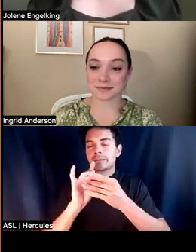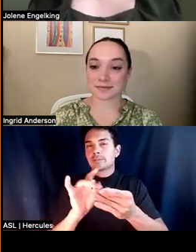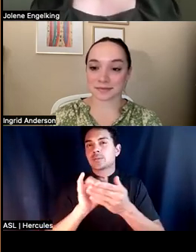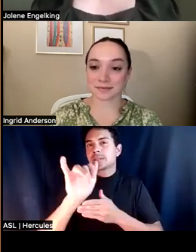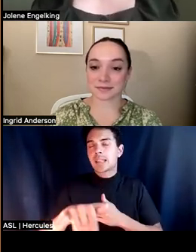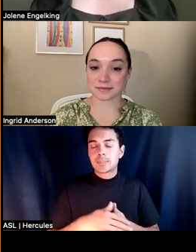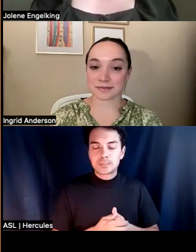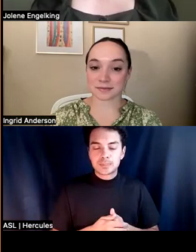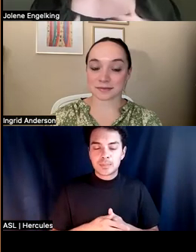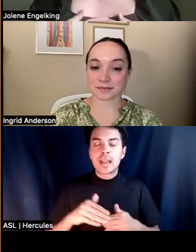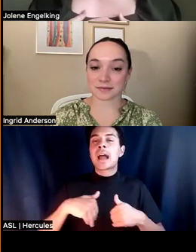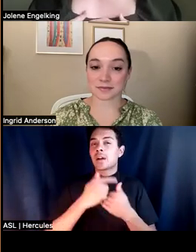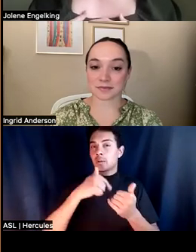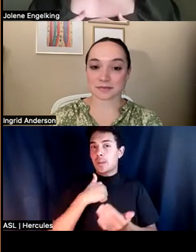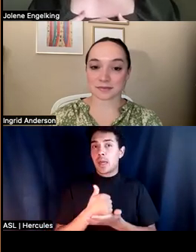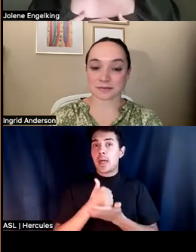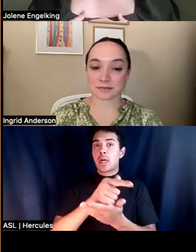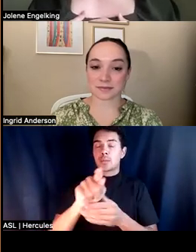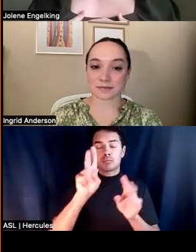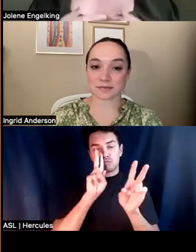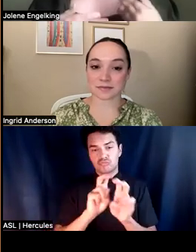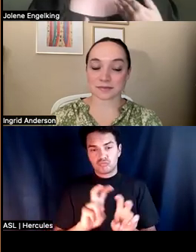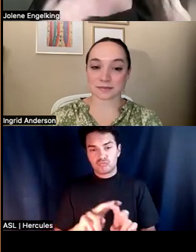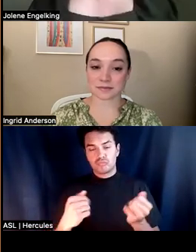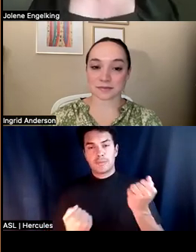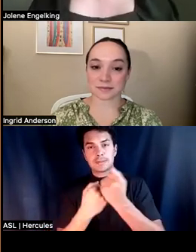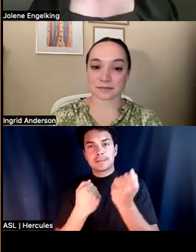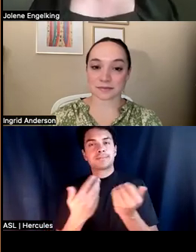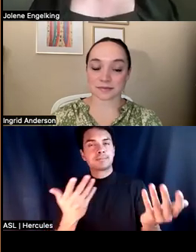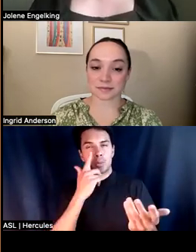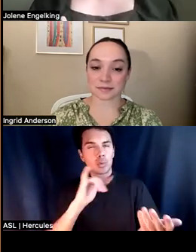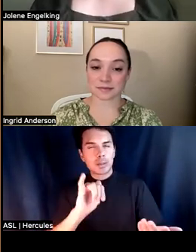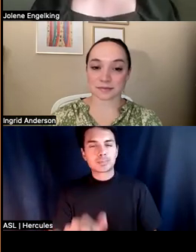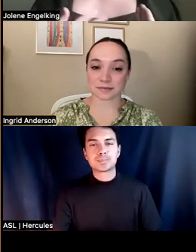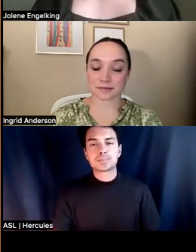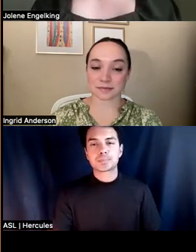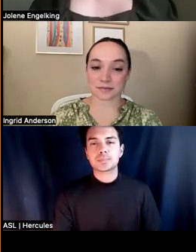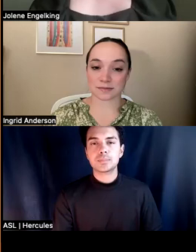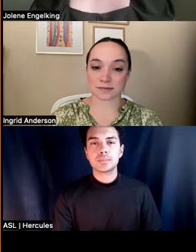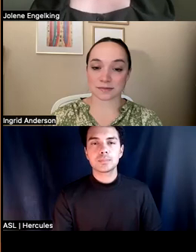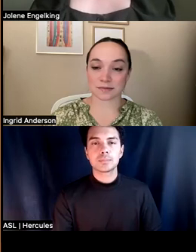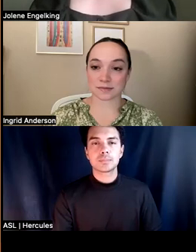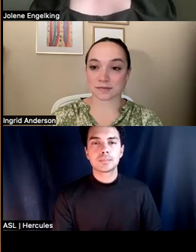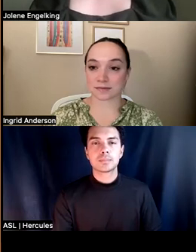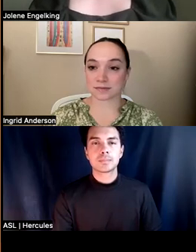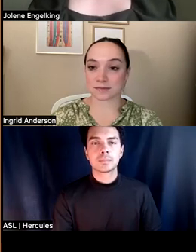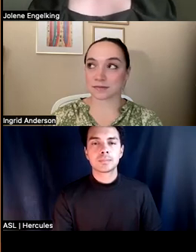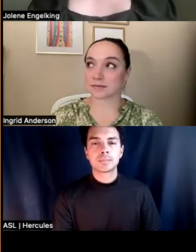lens that we know, and that's what we're best able to do. And so kind of for the second question that's on here, the how are we responding